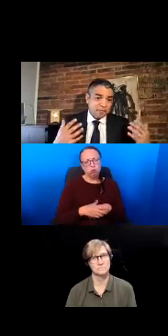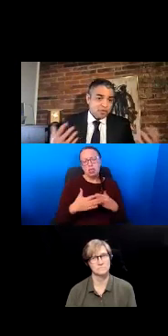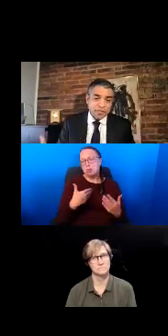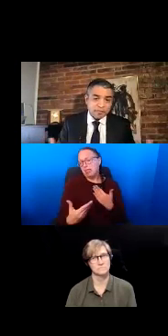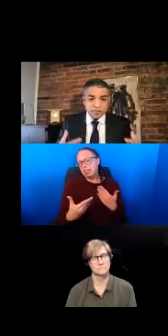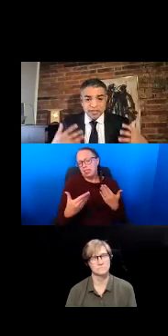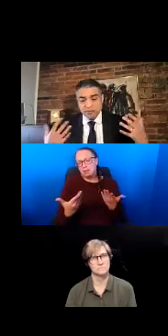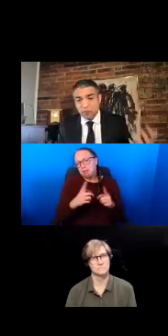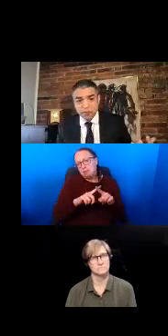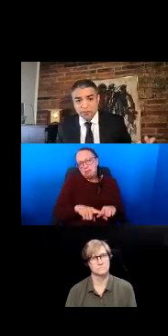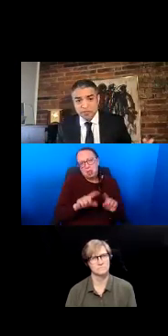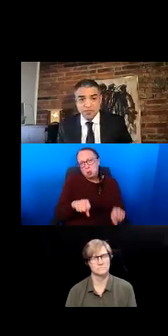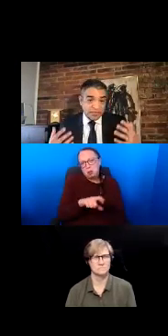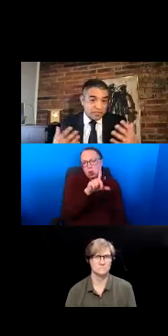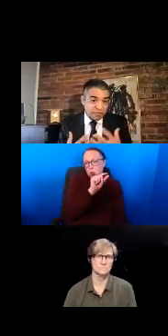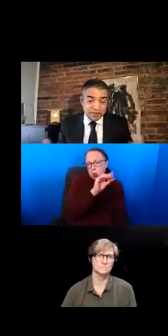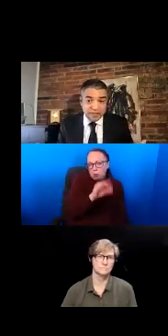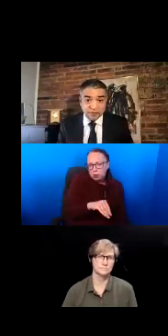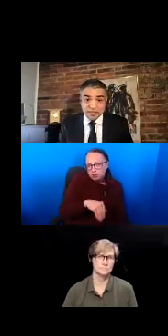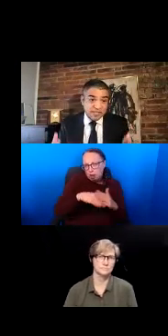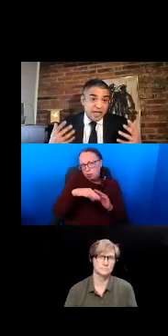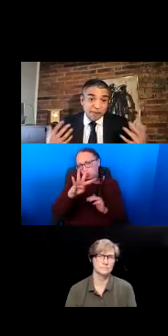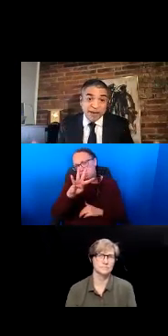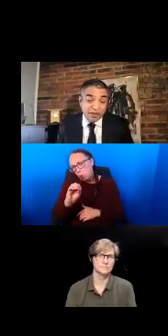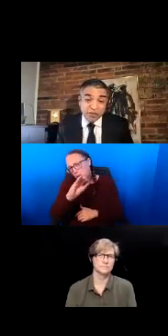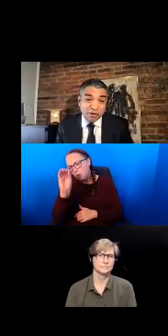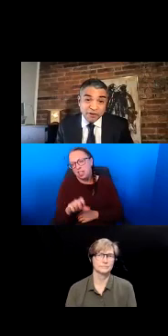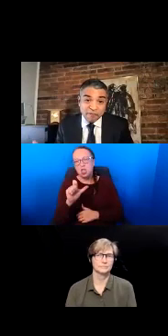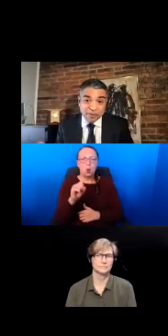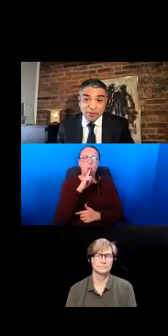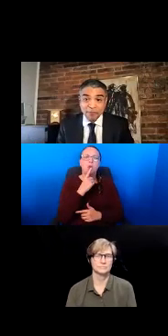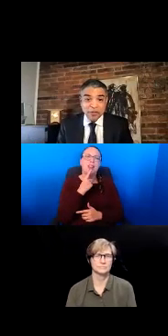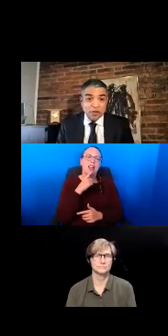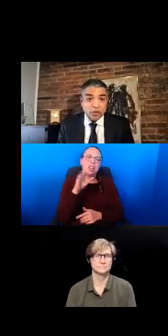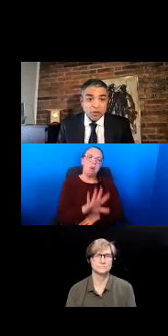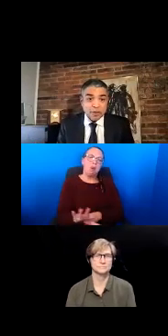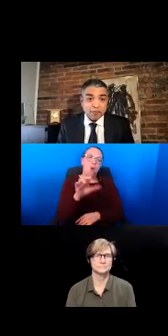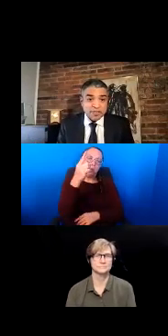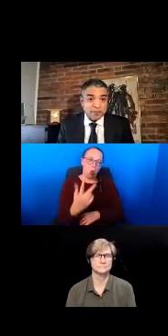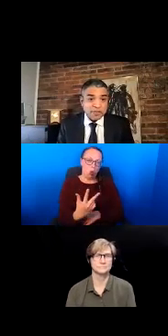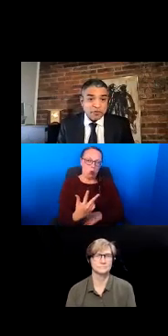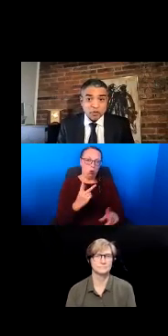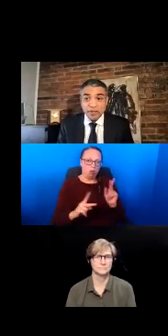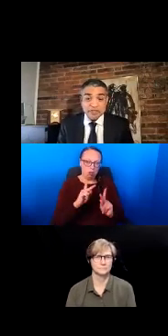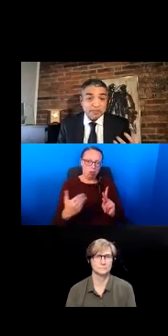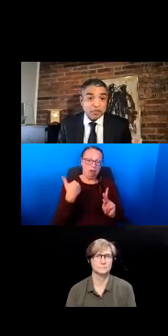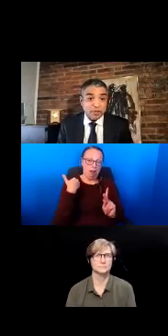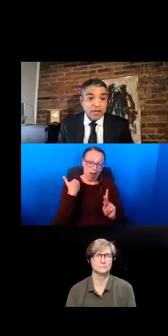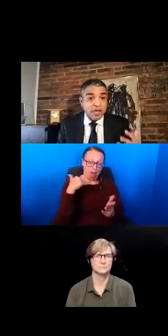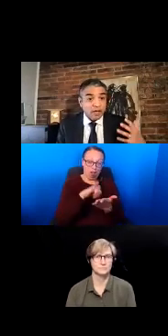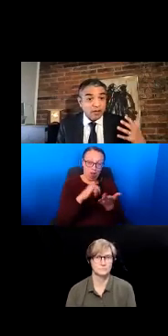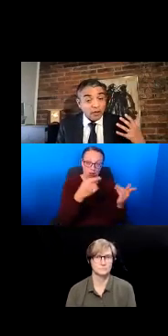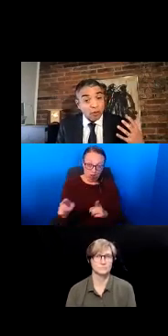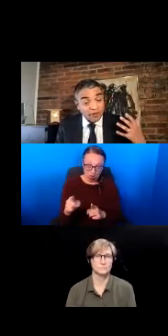approximately 20% to 40%. So let's split the difference and say about a third of people who present with a stroke will have some